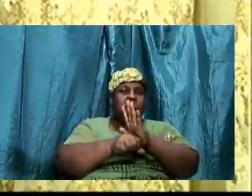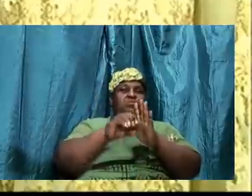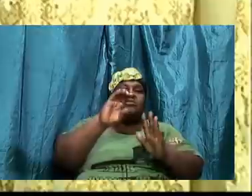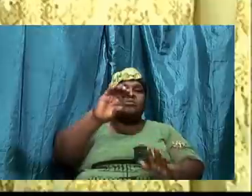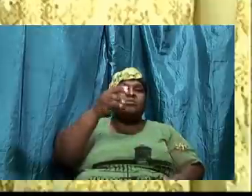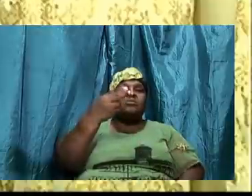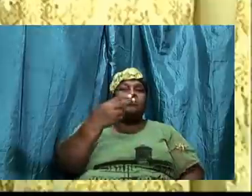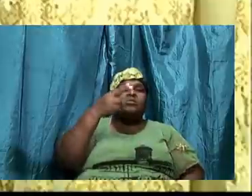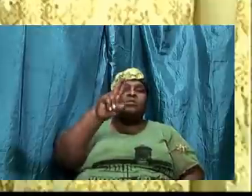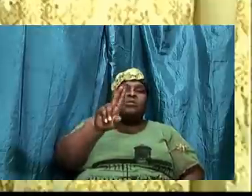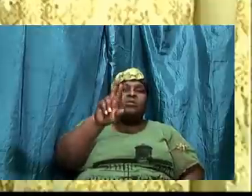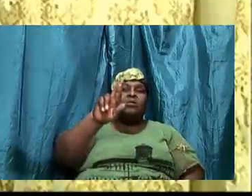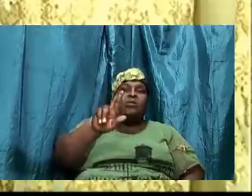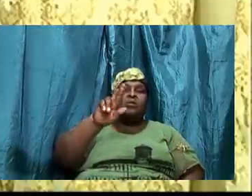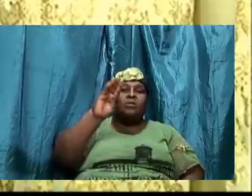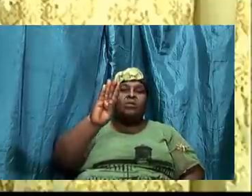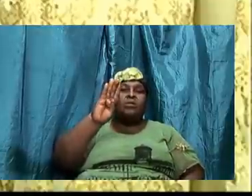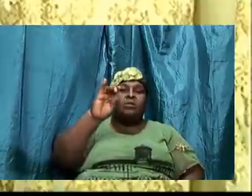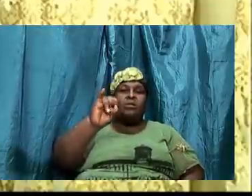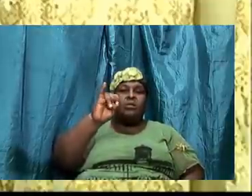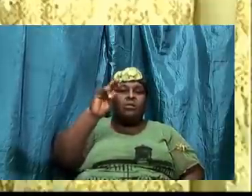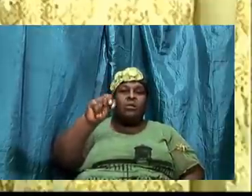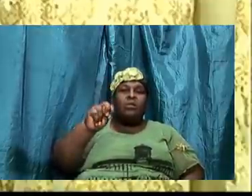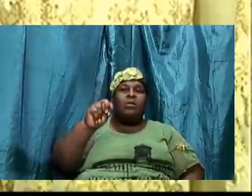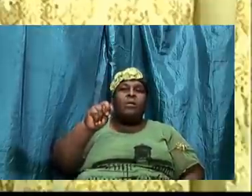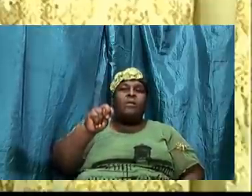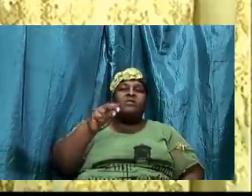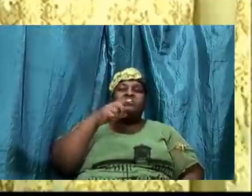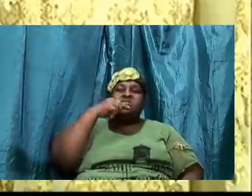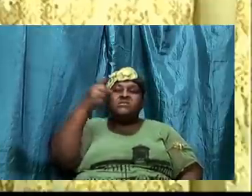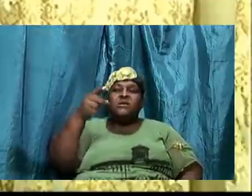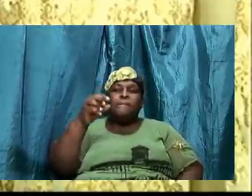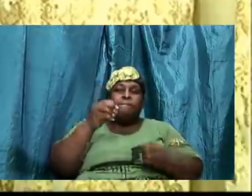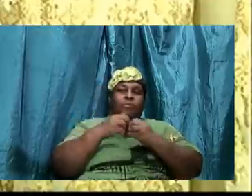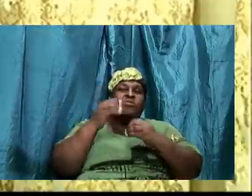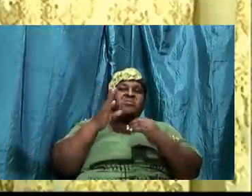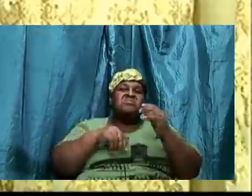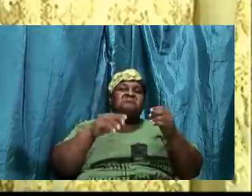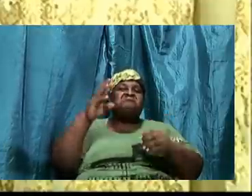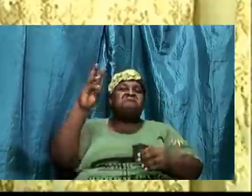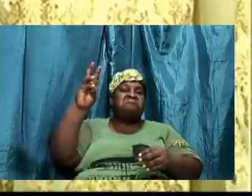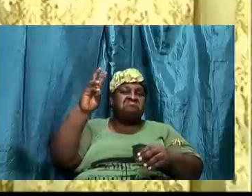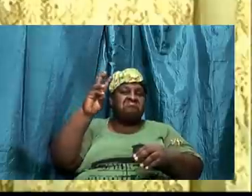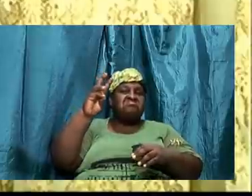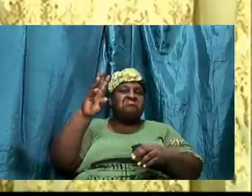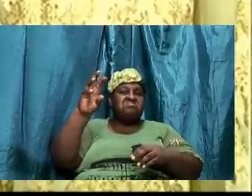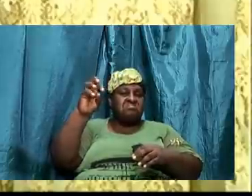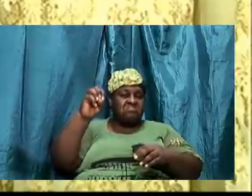cherubims are mentioned more than 60 times.